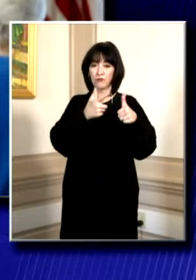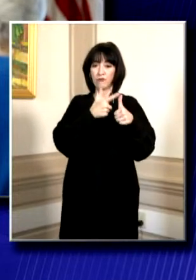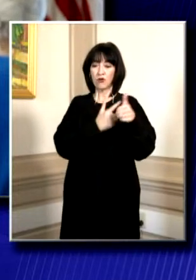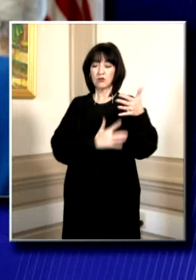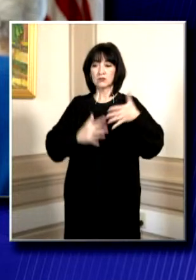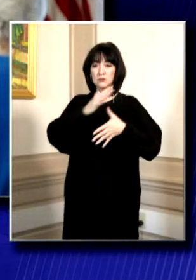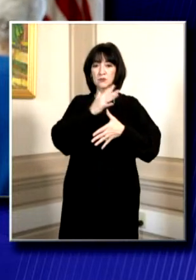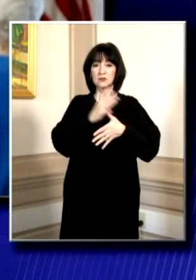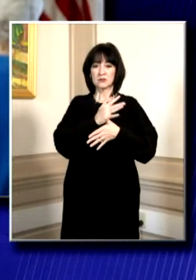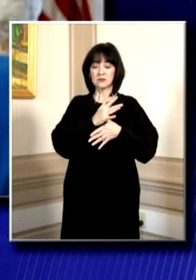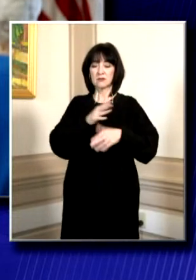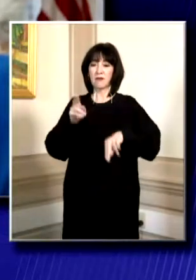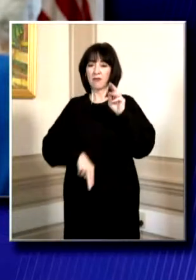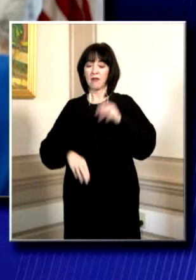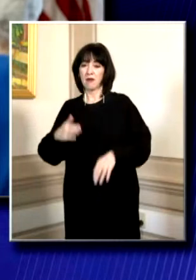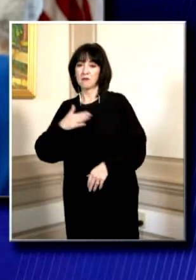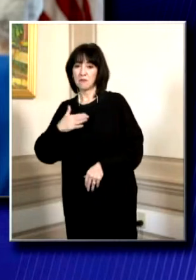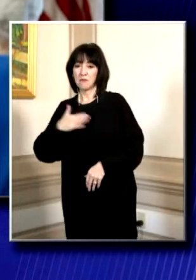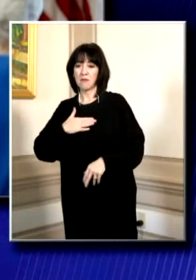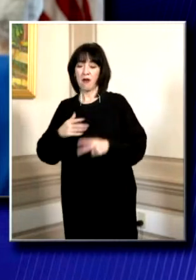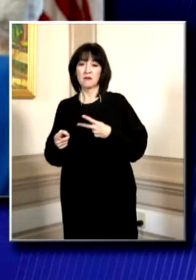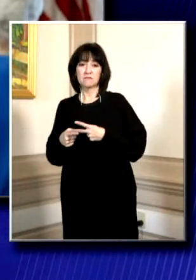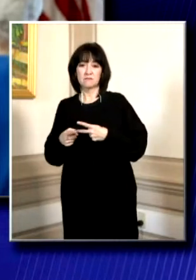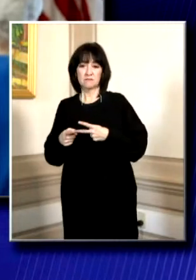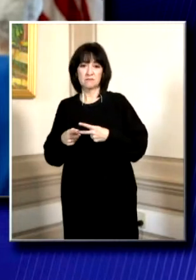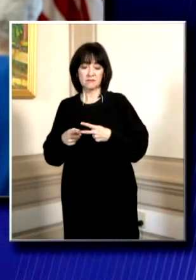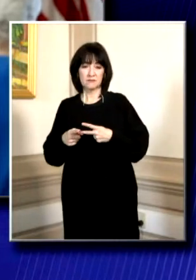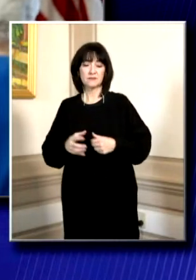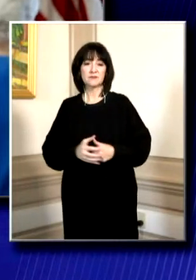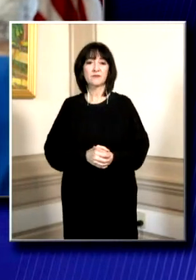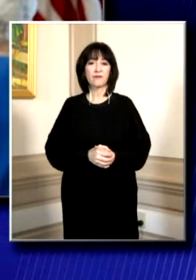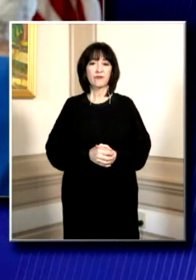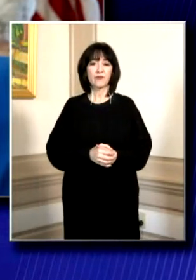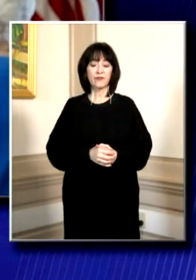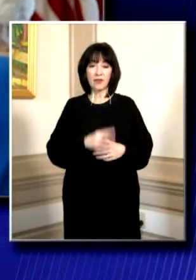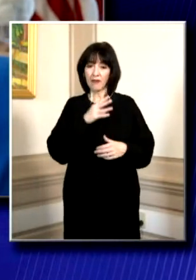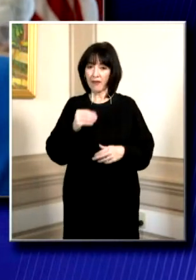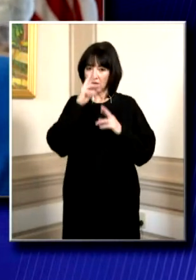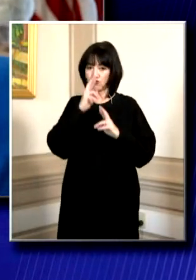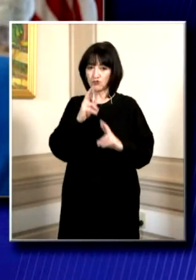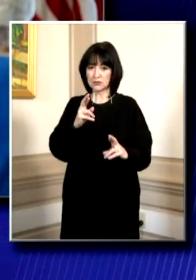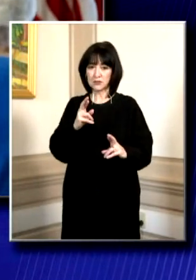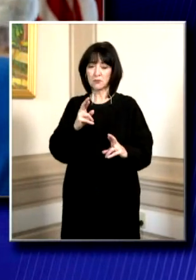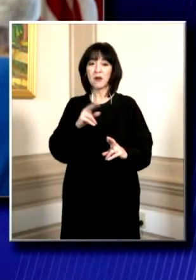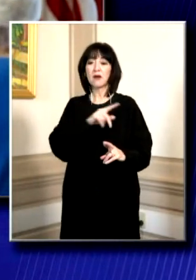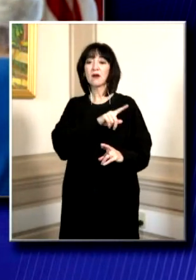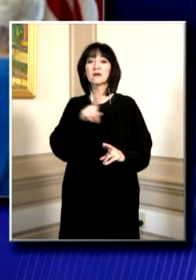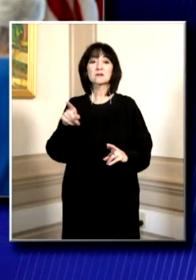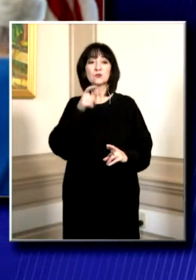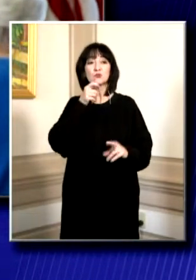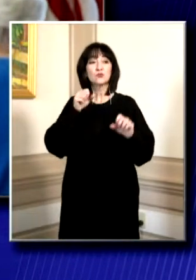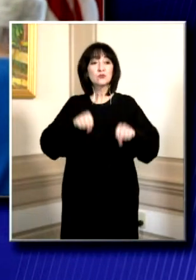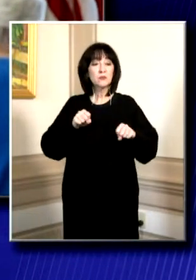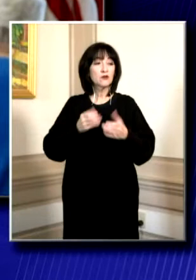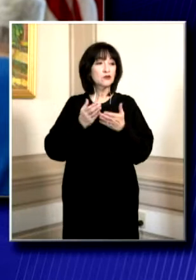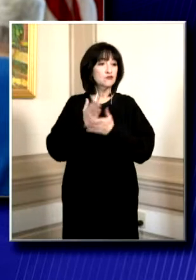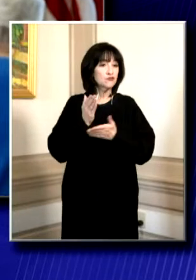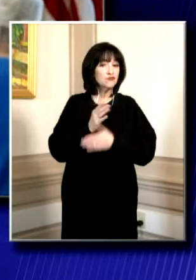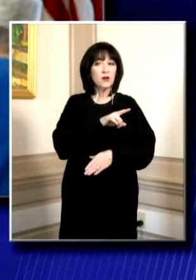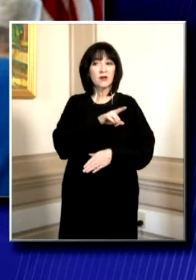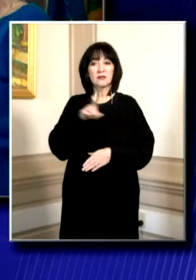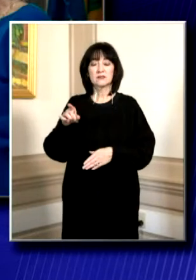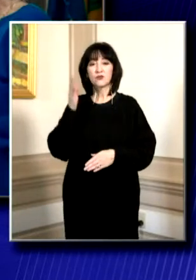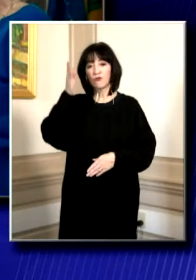or personal interests, and to respect the right of future generations and to respect the right of future generations to share